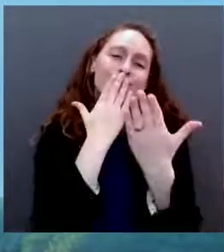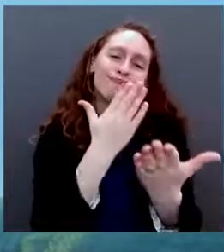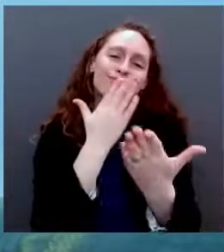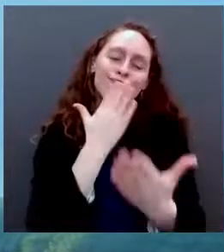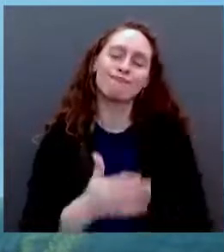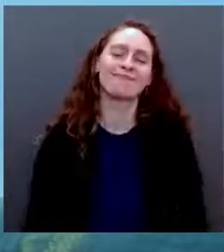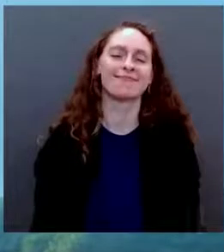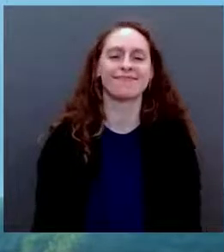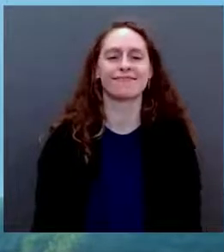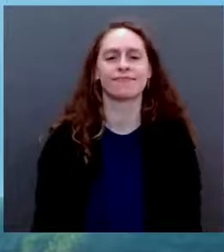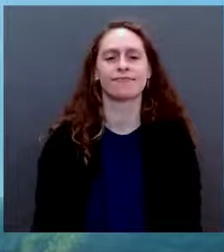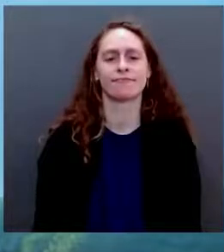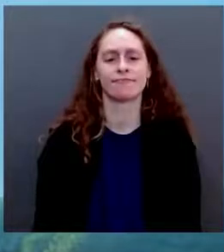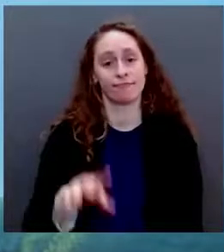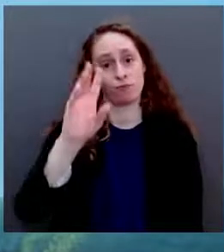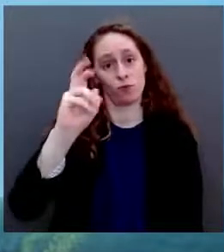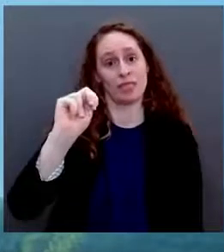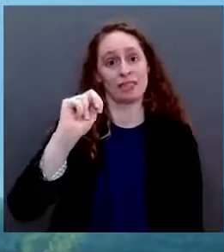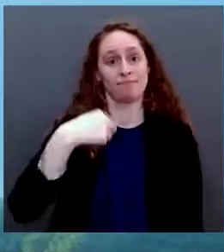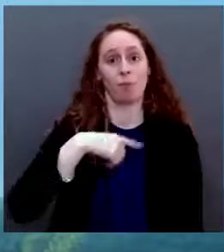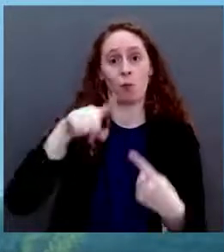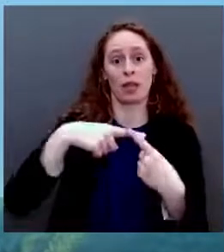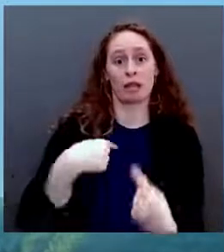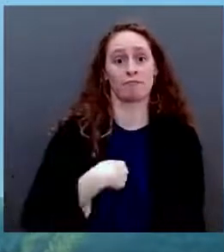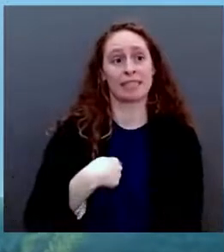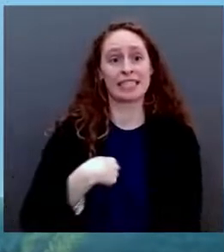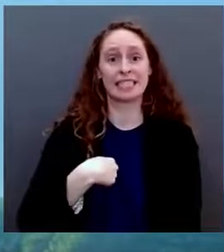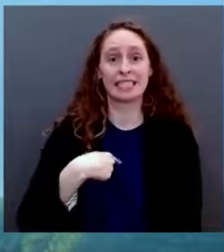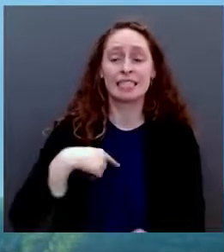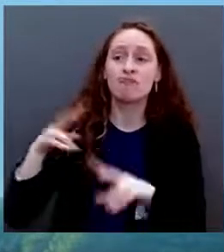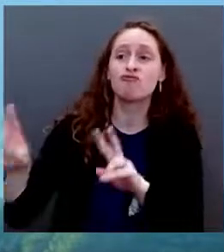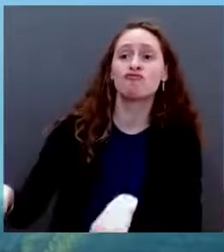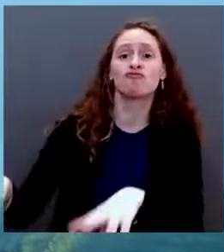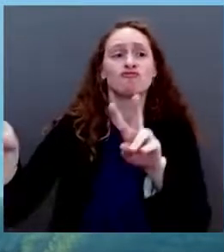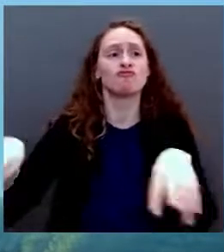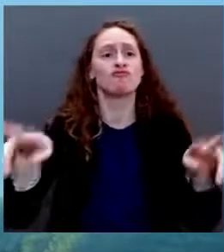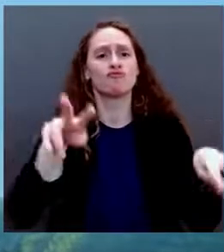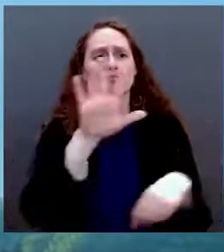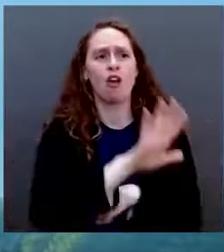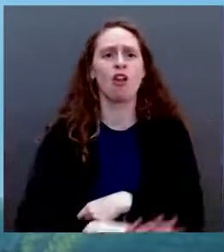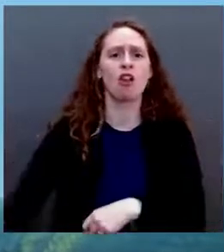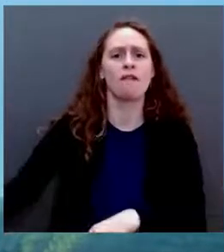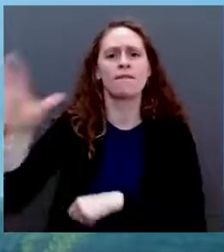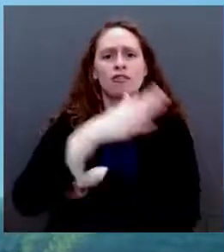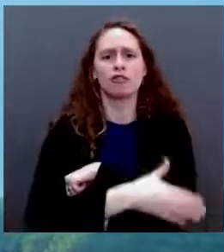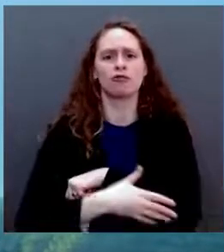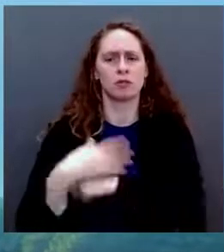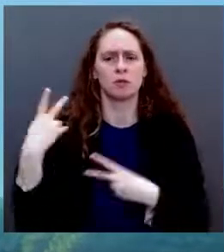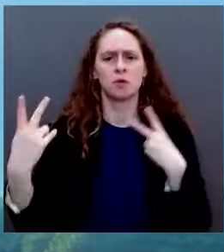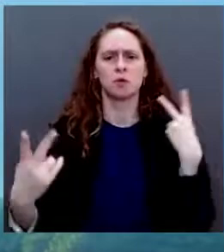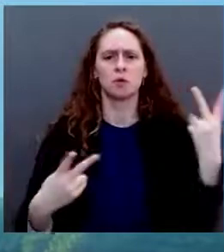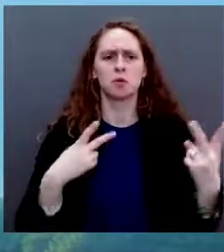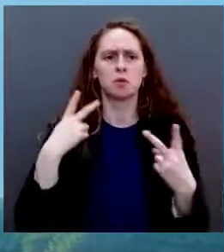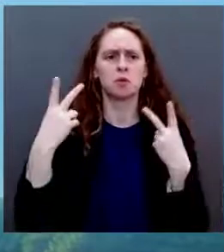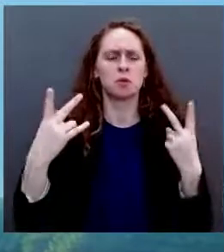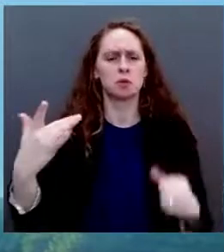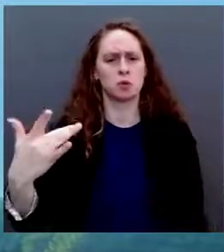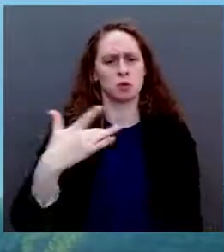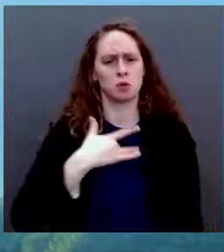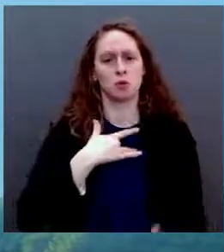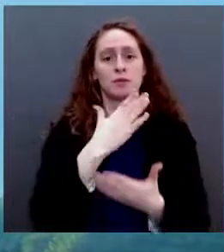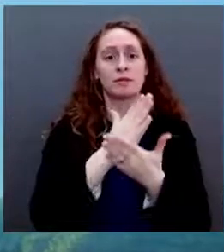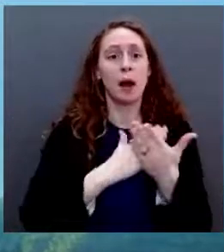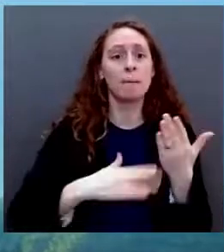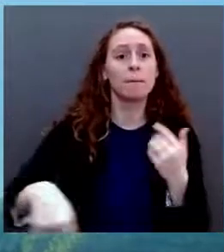lack of competition. Your executive order on competition challenged us at USDA to take immediate action and to develop a set of tools to